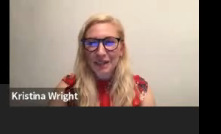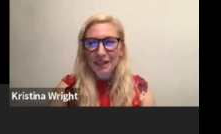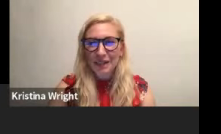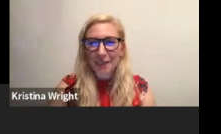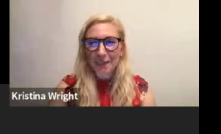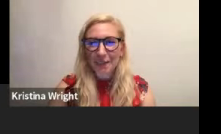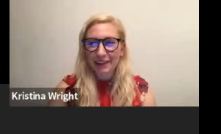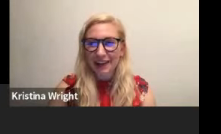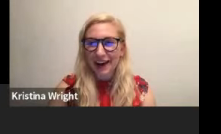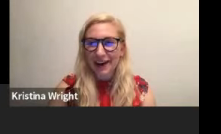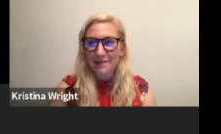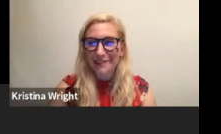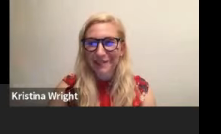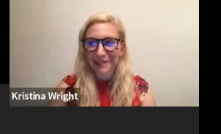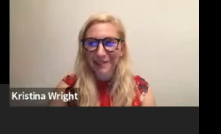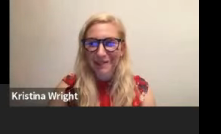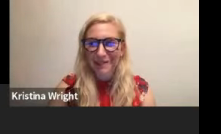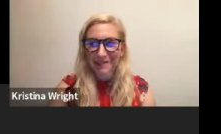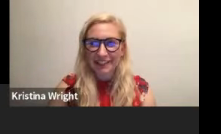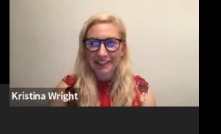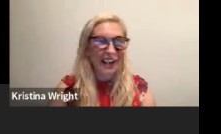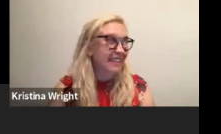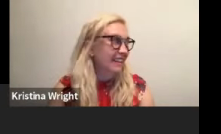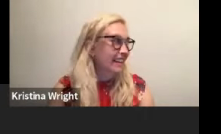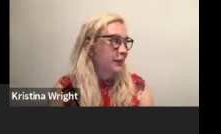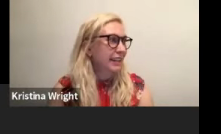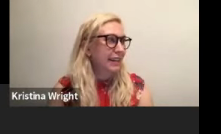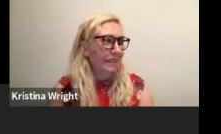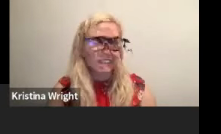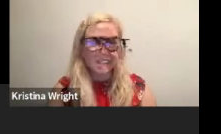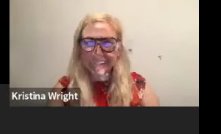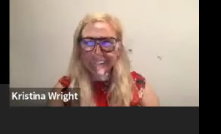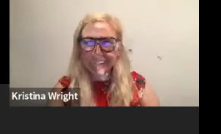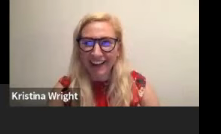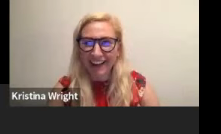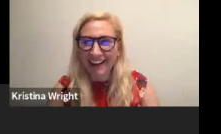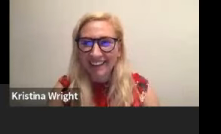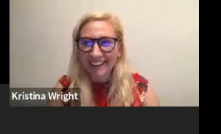to recap how to actually go over data. I think I'm breaking up here.